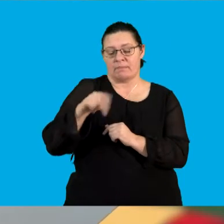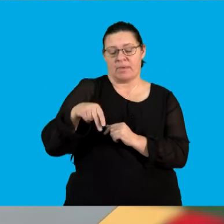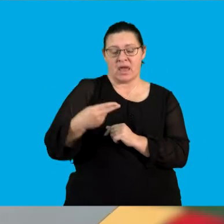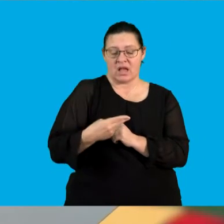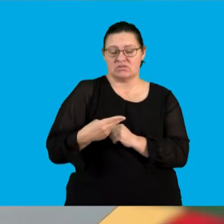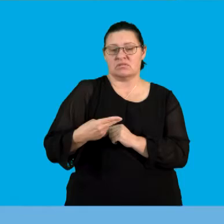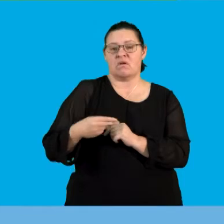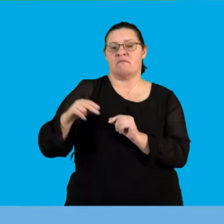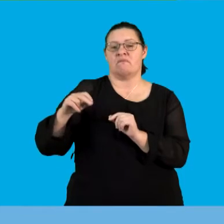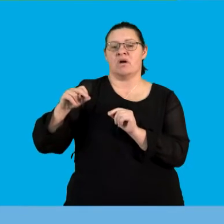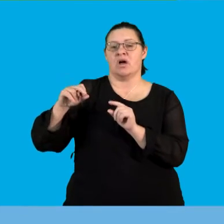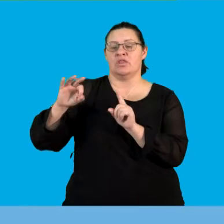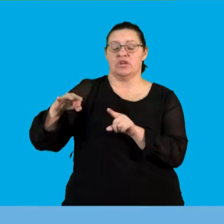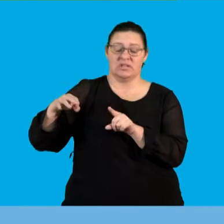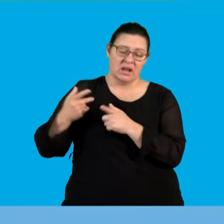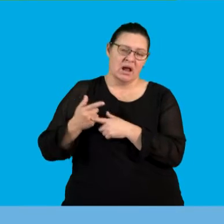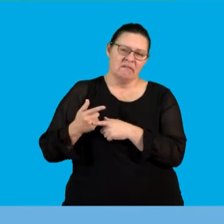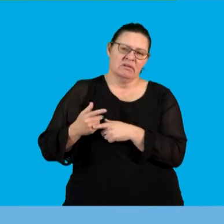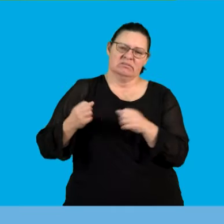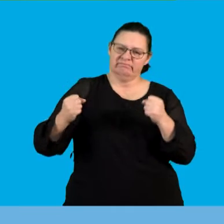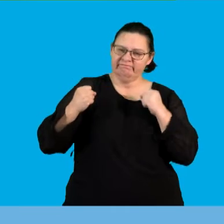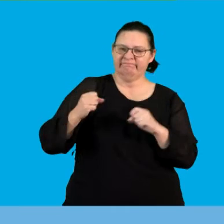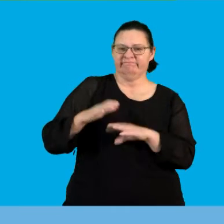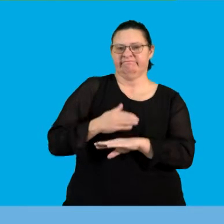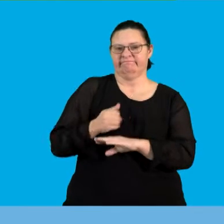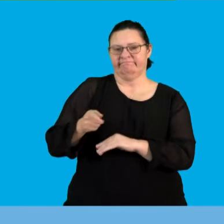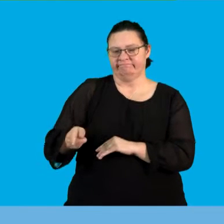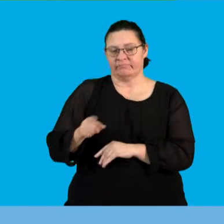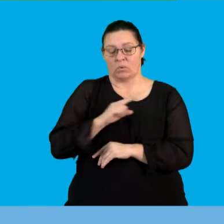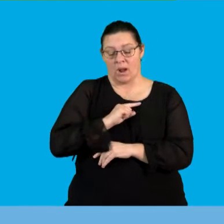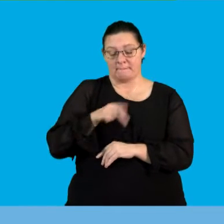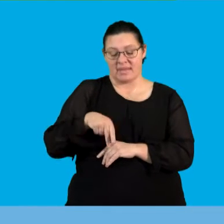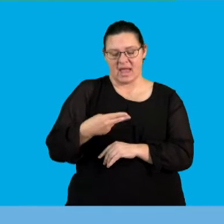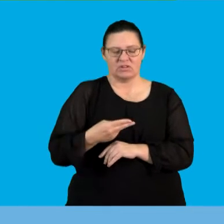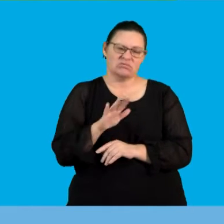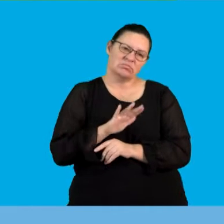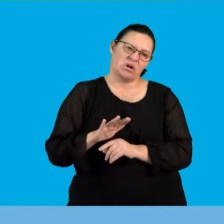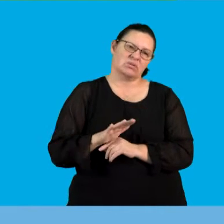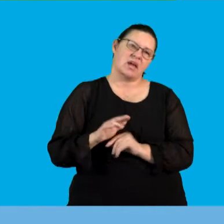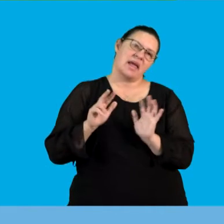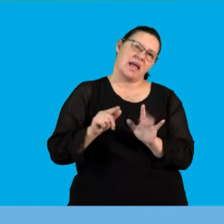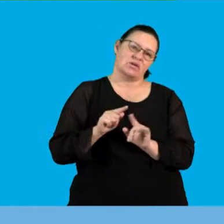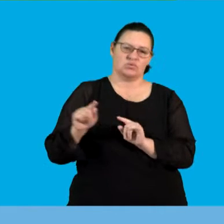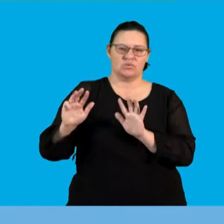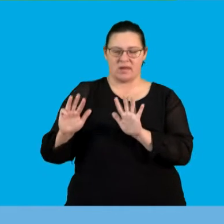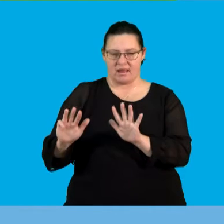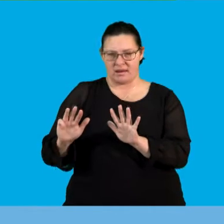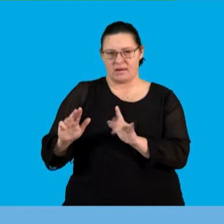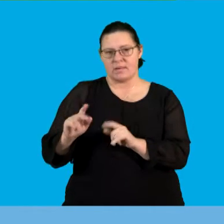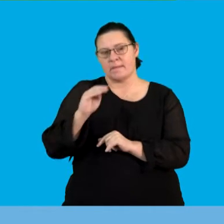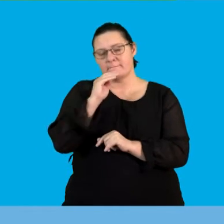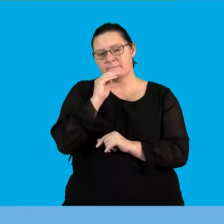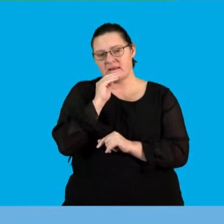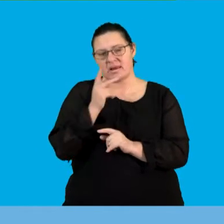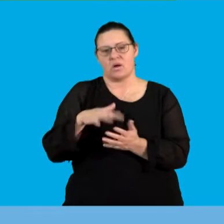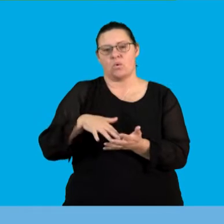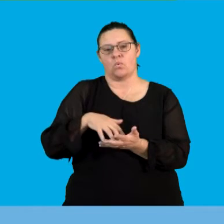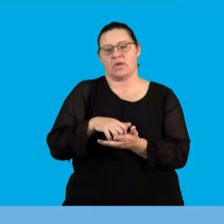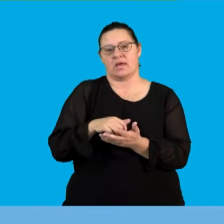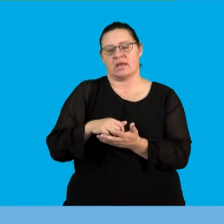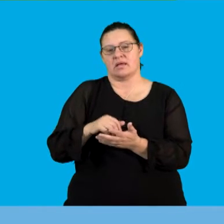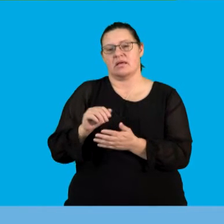pH of 13, they would be regarded as strong bases. But then because their pH is approximately between 8 and 9, then they can be